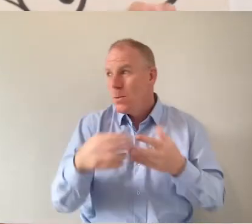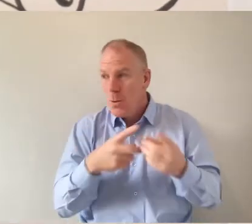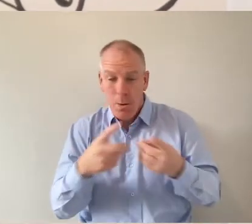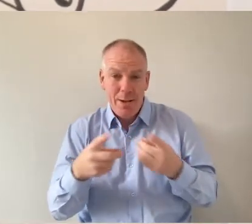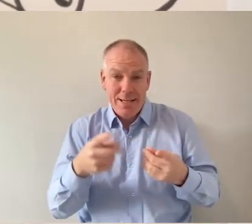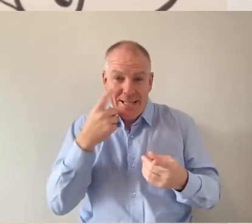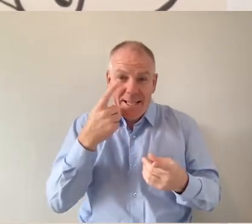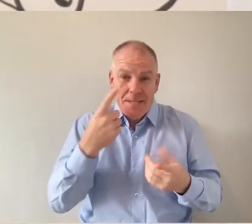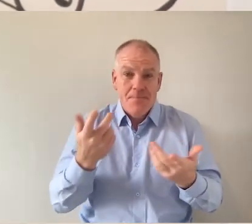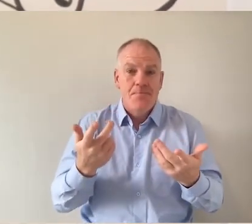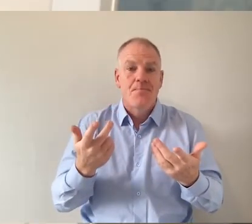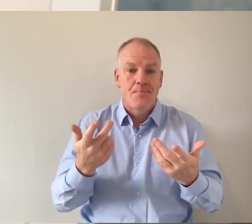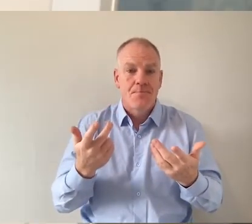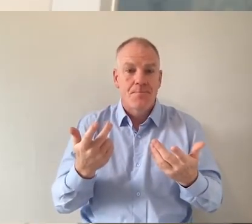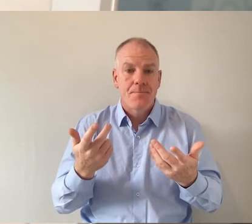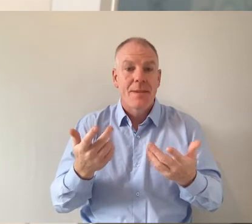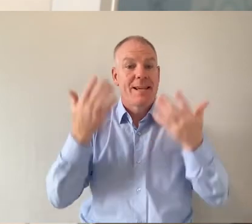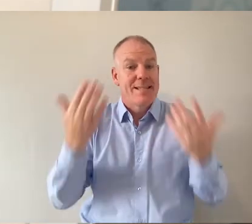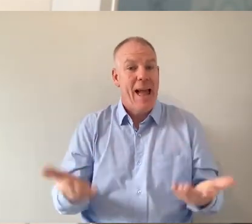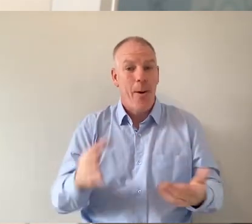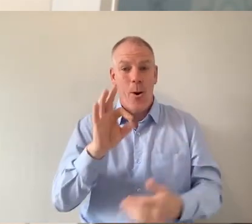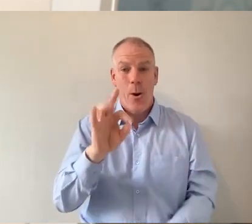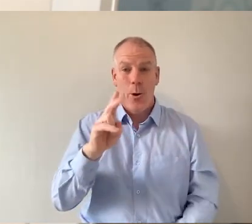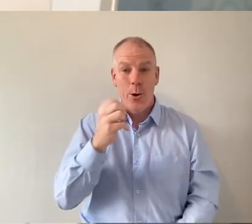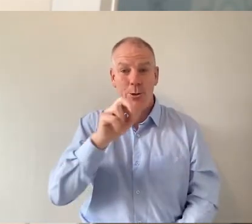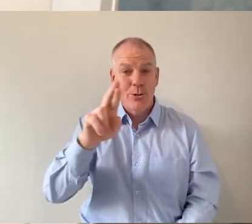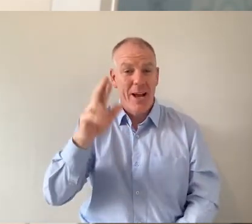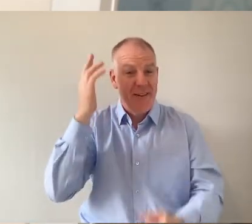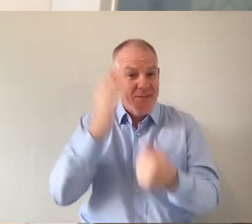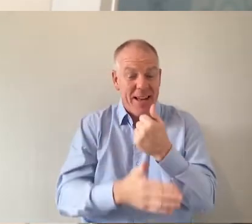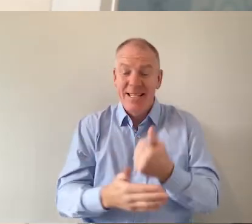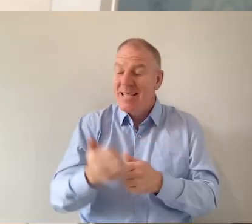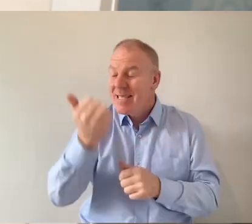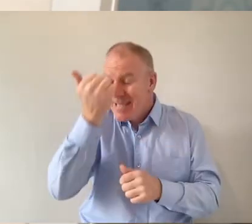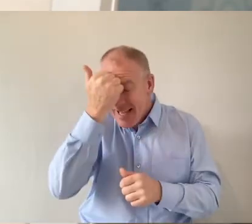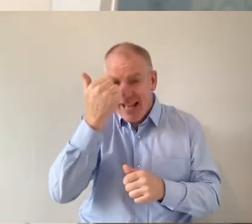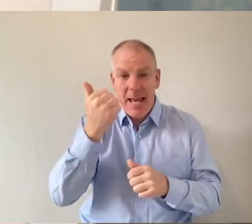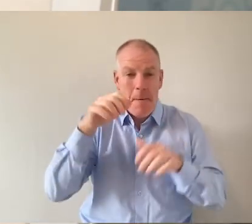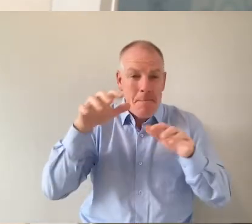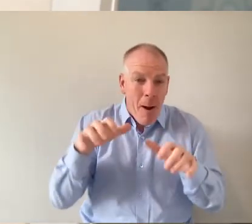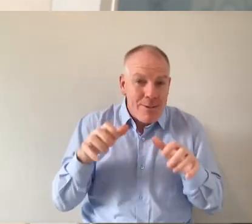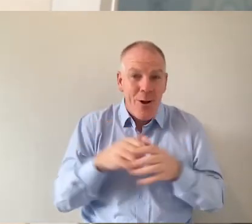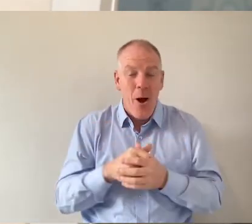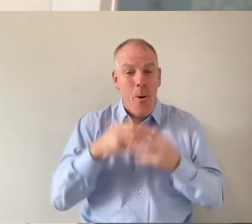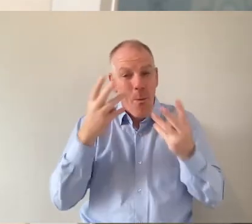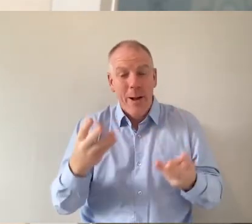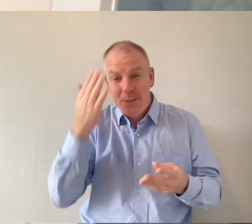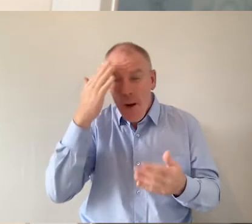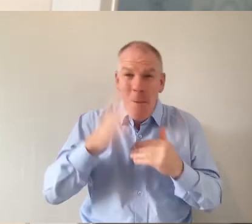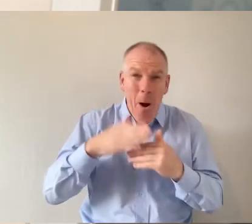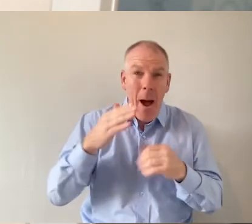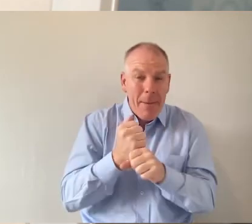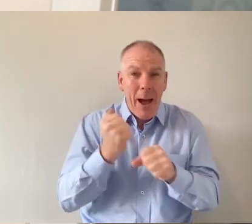up, right up there to the other horn. And there is Guzzler, the very silly green monster who wants to know